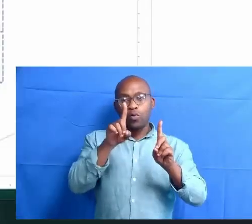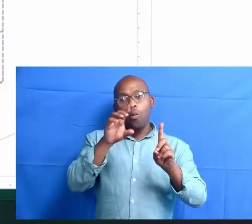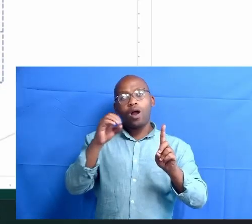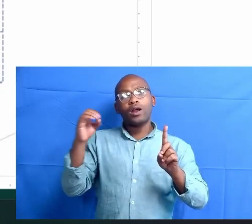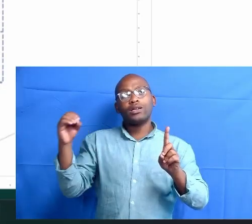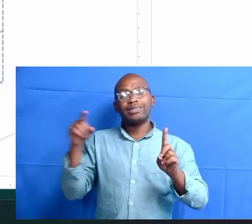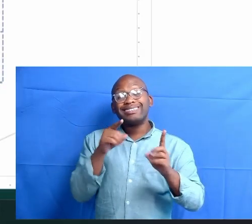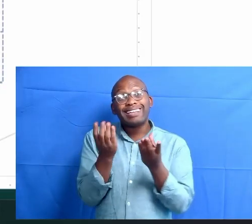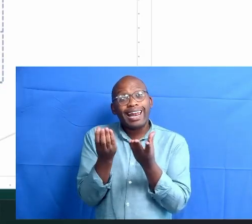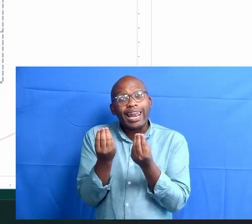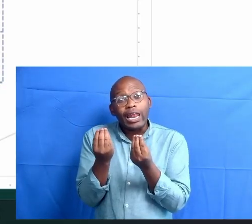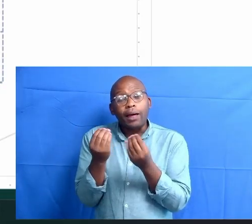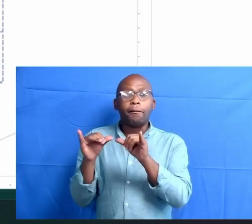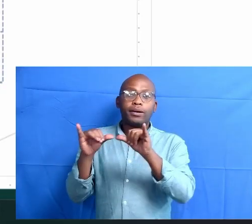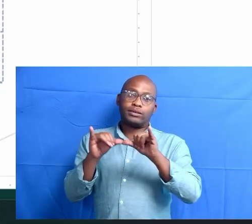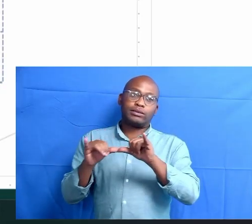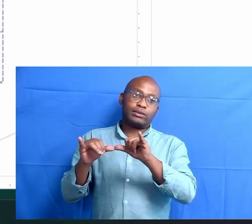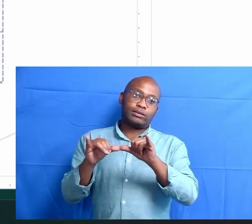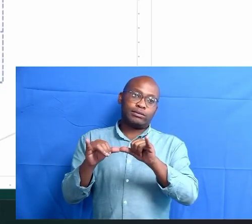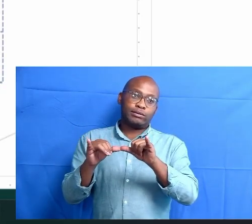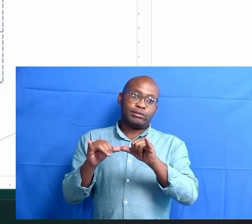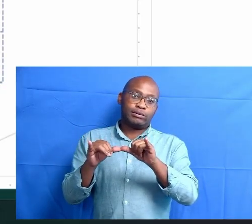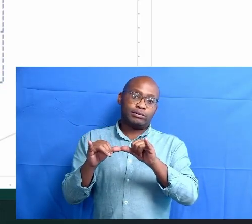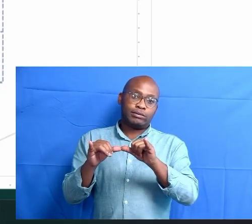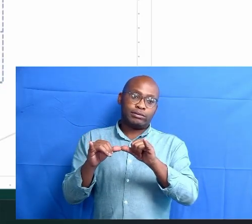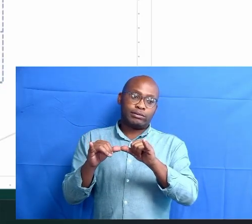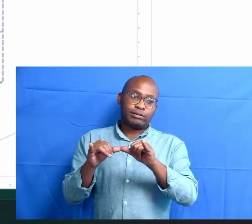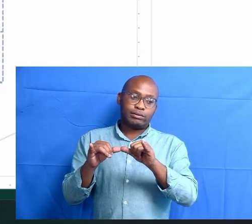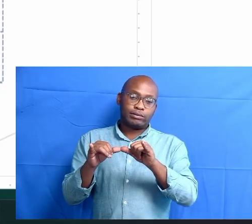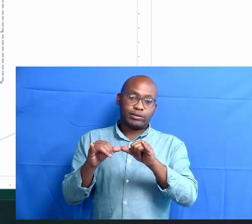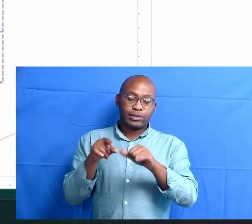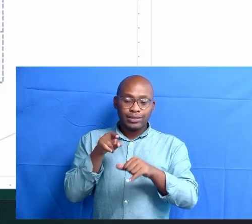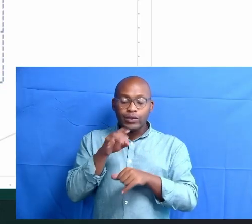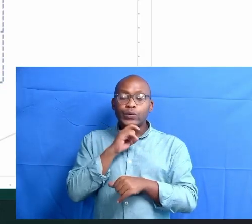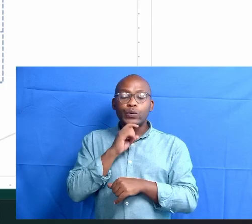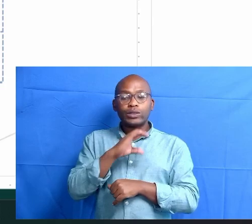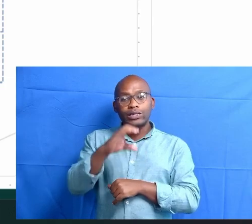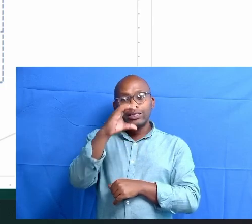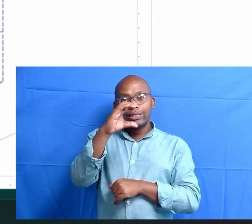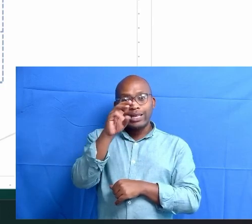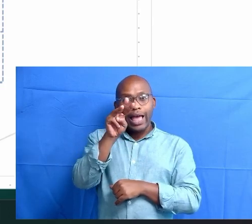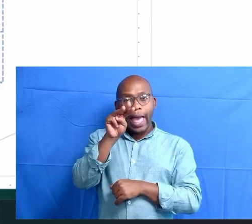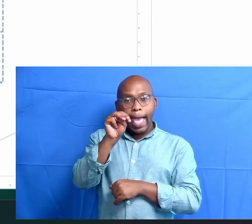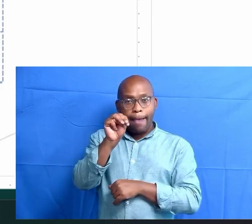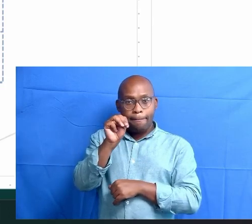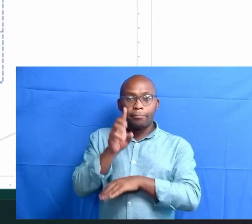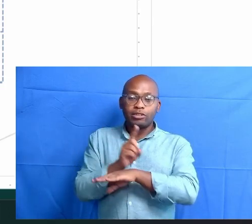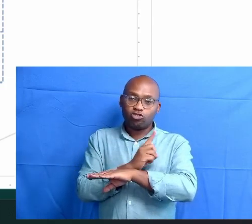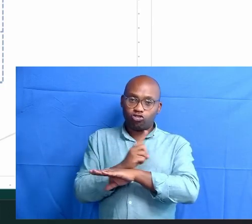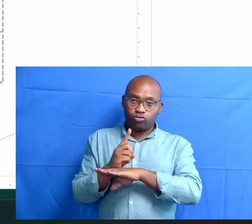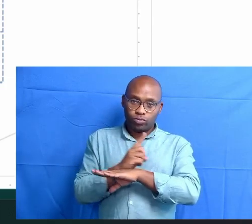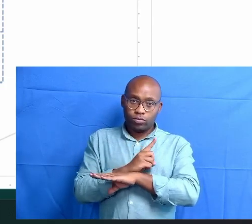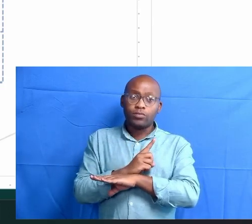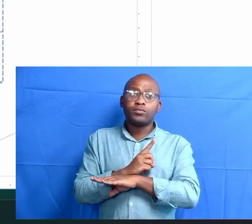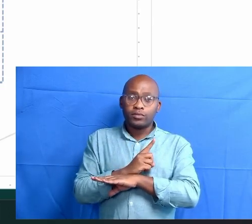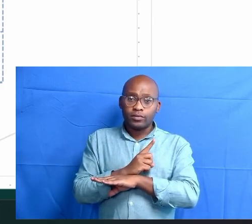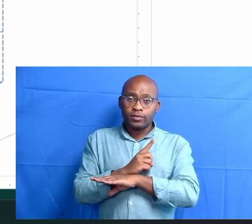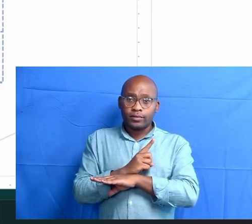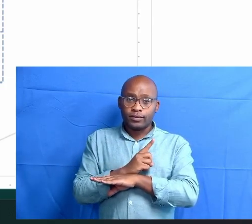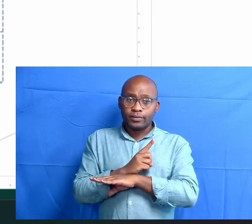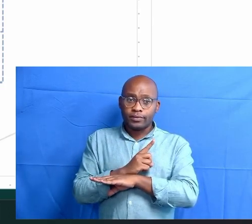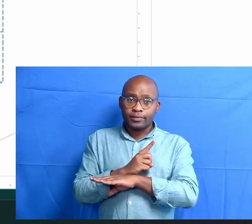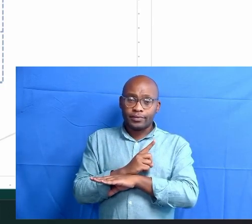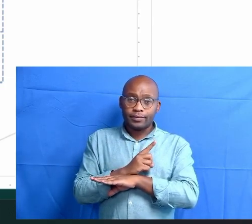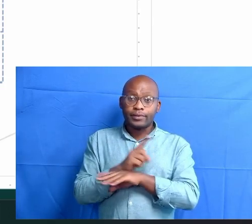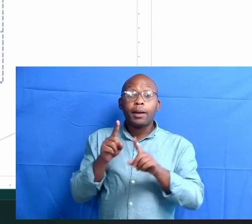1:100. Now, the width of the scale in centimeters, remember the scale is being given the width